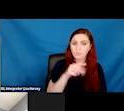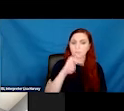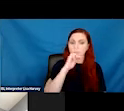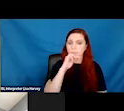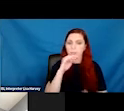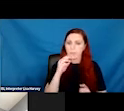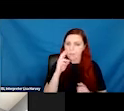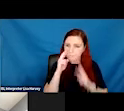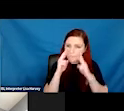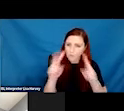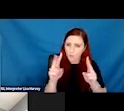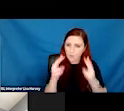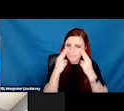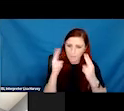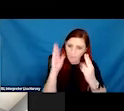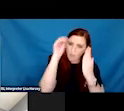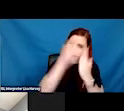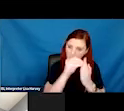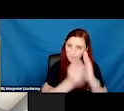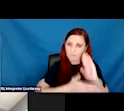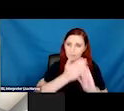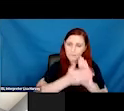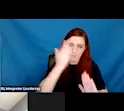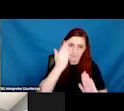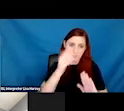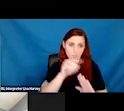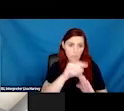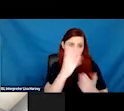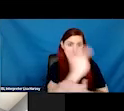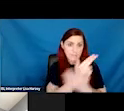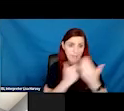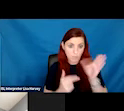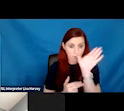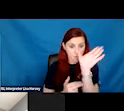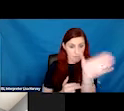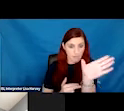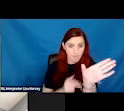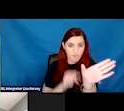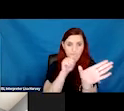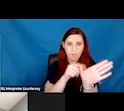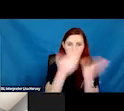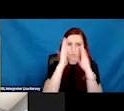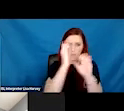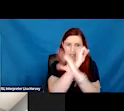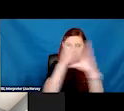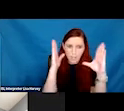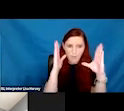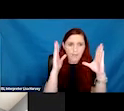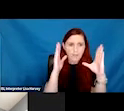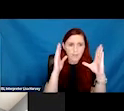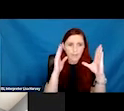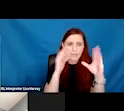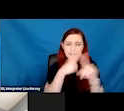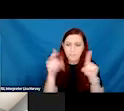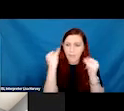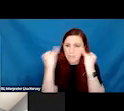to be applied to a building. And the diagram that's shown in the document shows very clearly clues that you can give as to